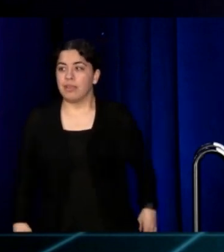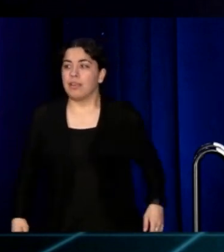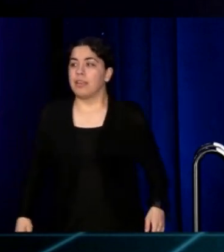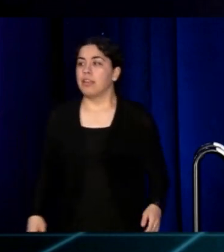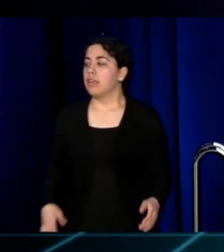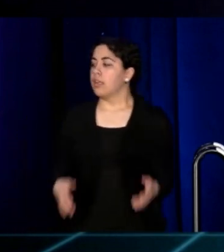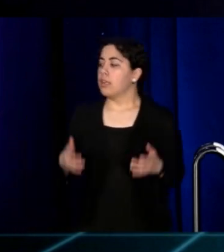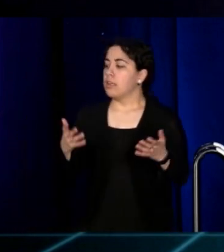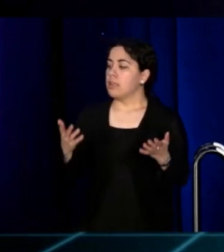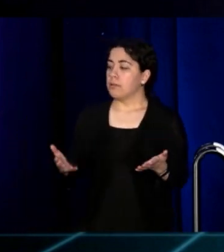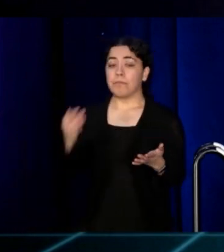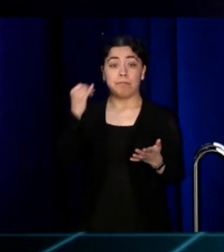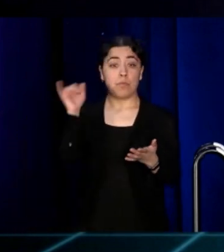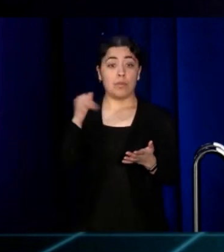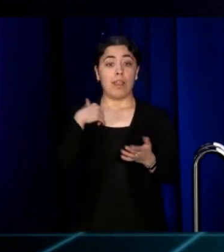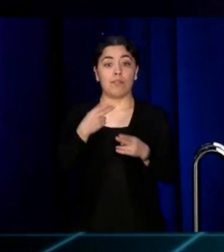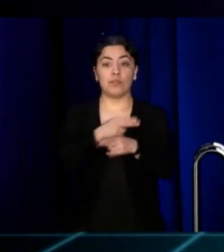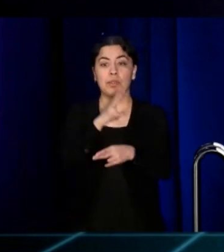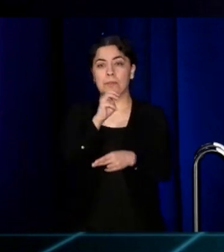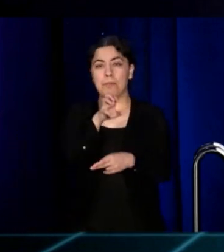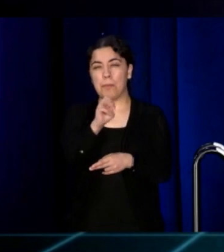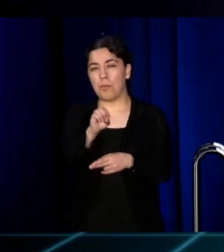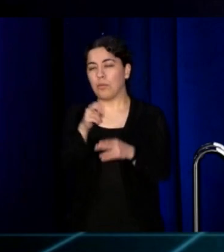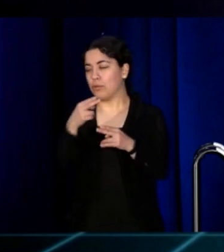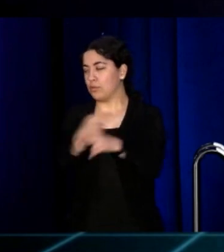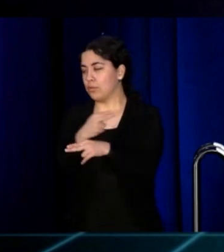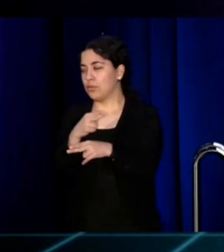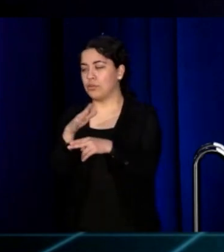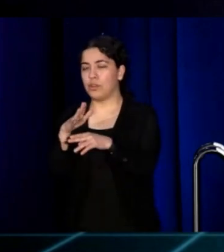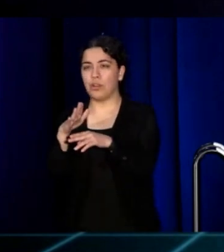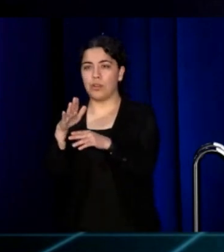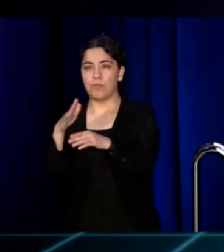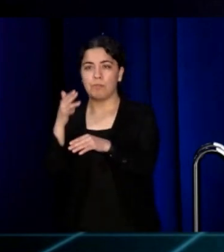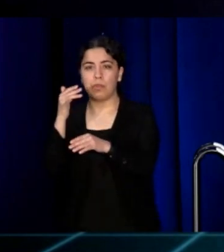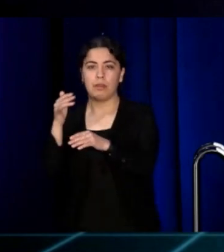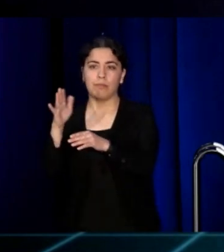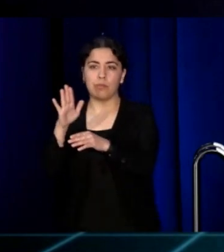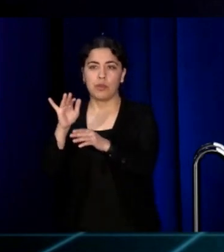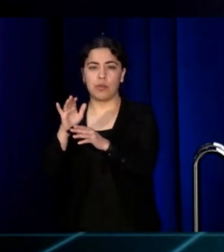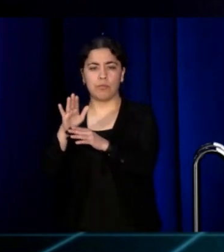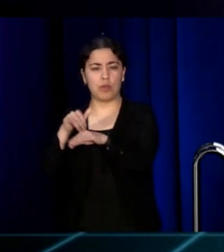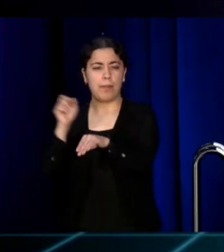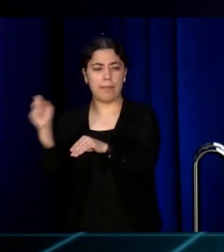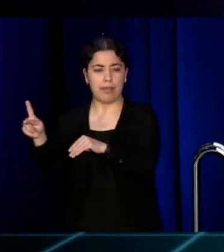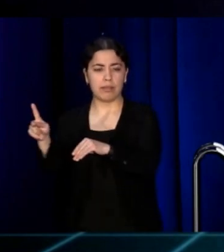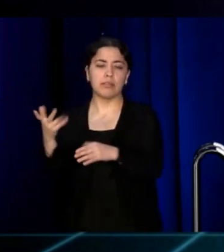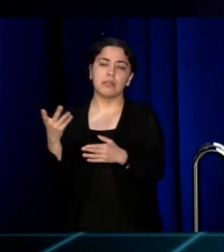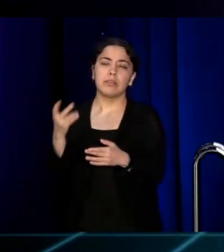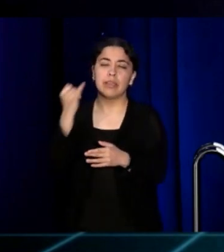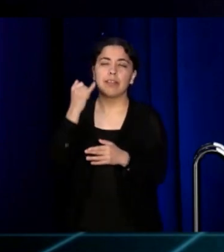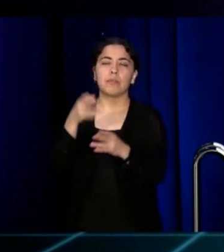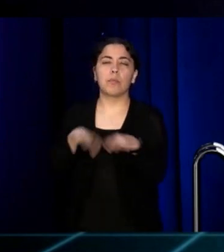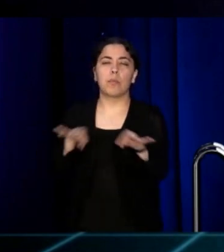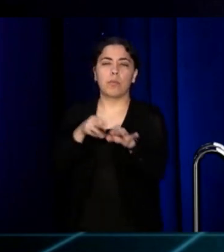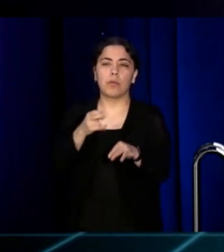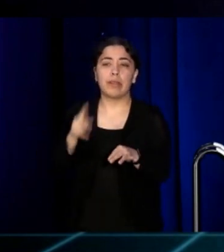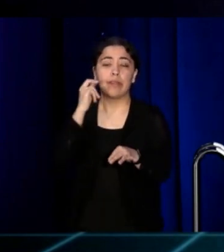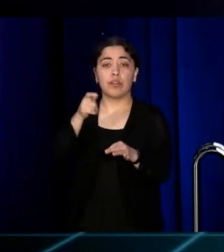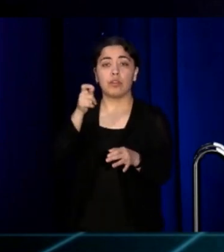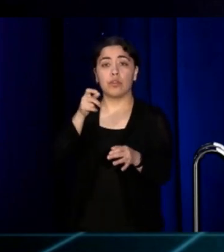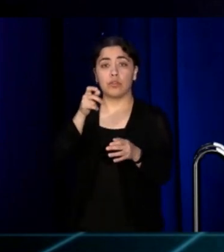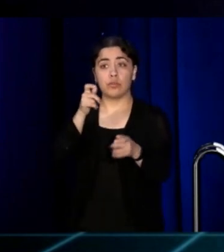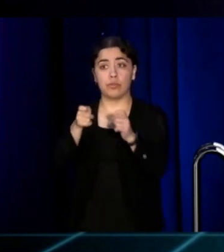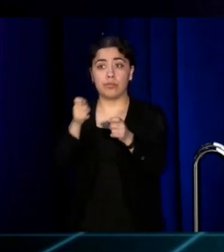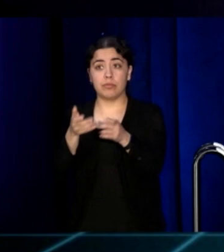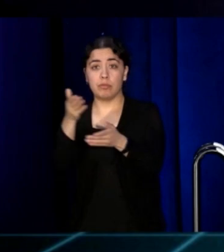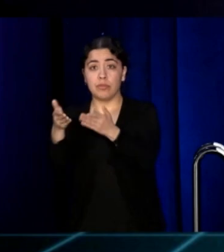Yeah, and so there's also useMemo and useCallback, which are also important hooks where if you're re-rendering everything, which is basically how React works,